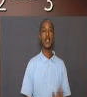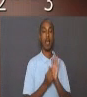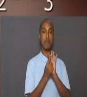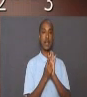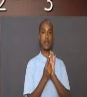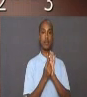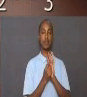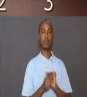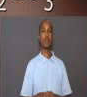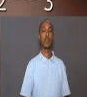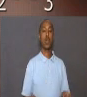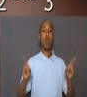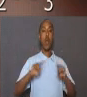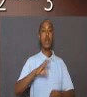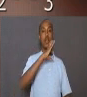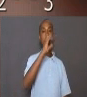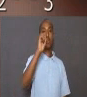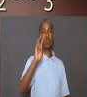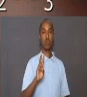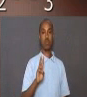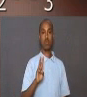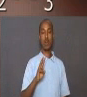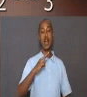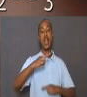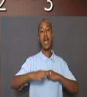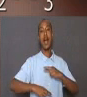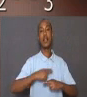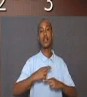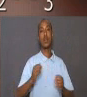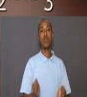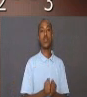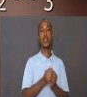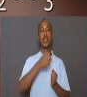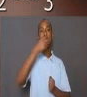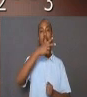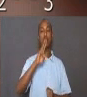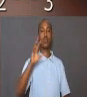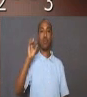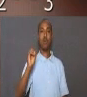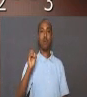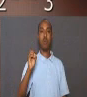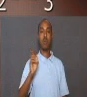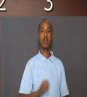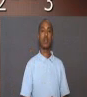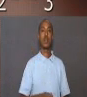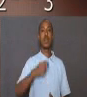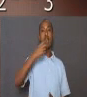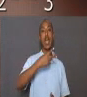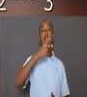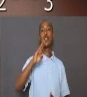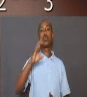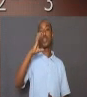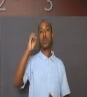example, when carbon dioxide reacts with water, carbonic acid